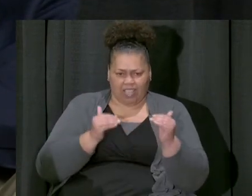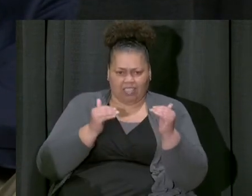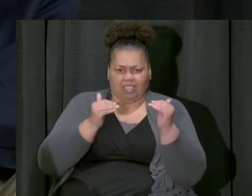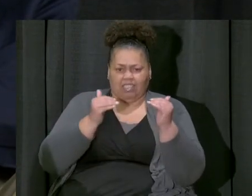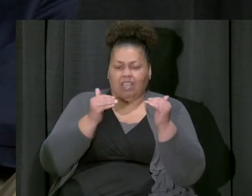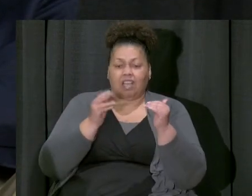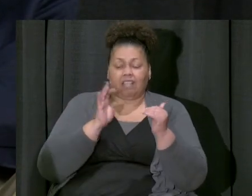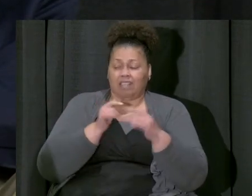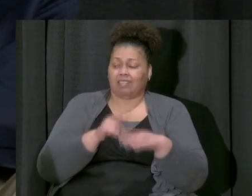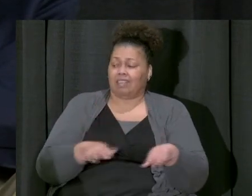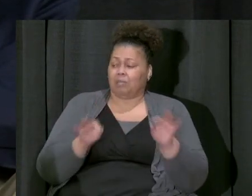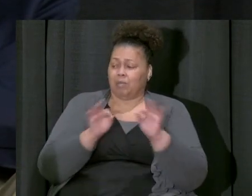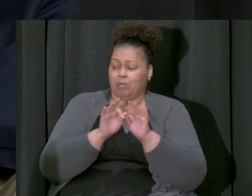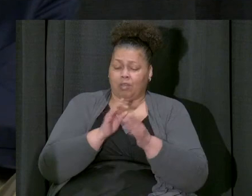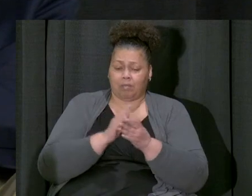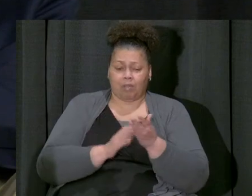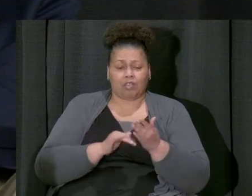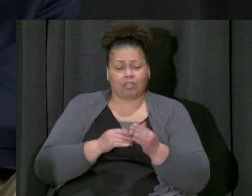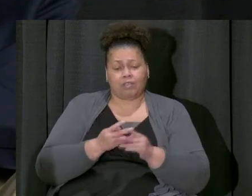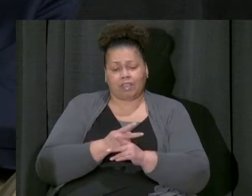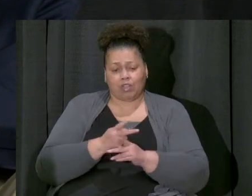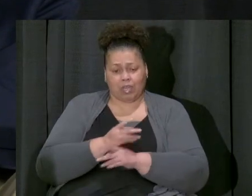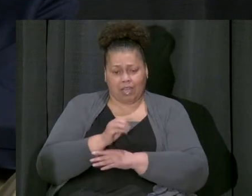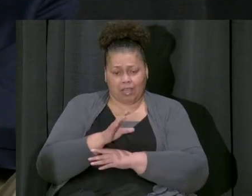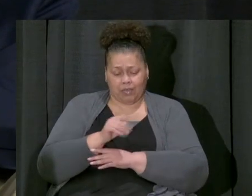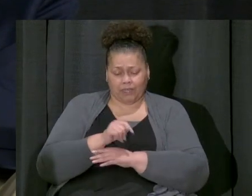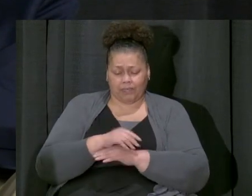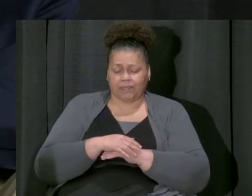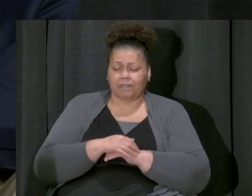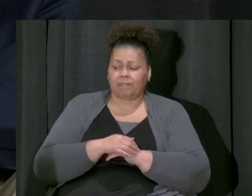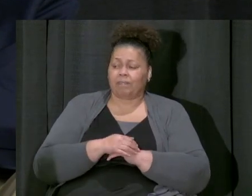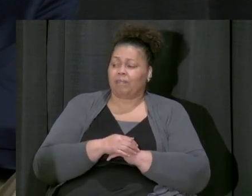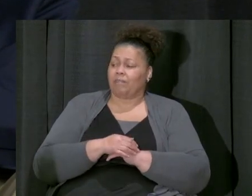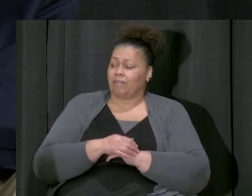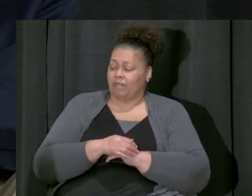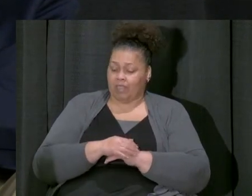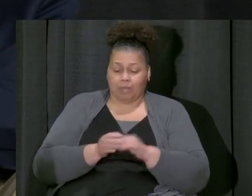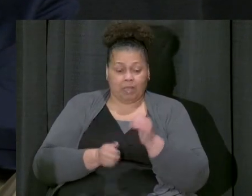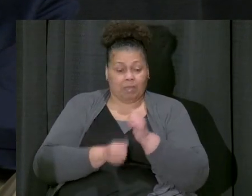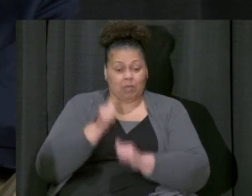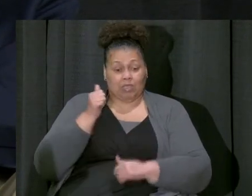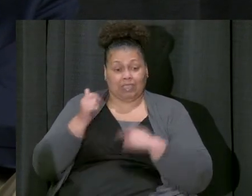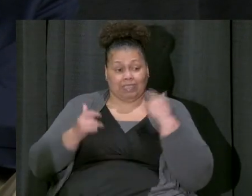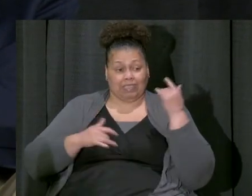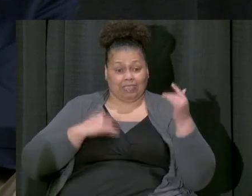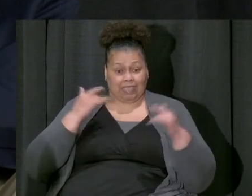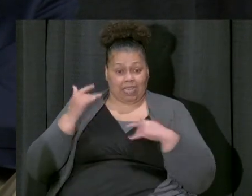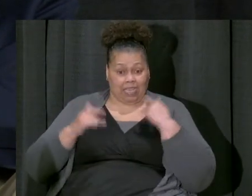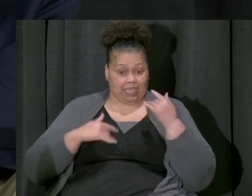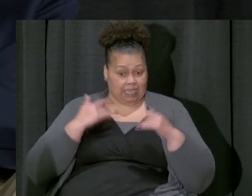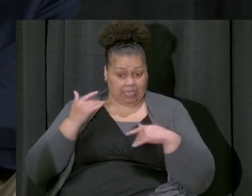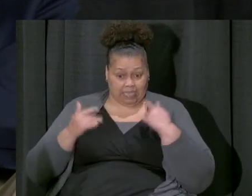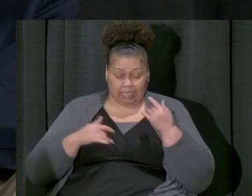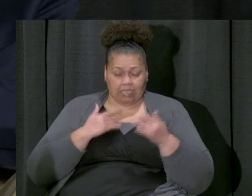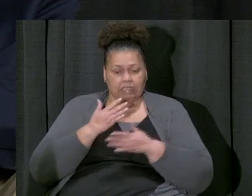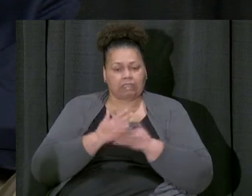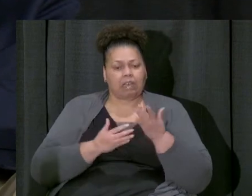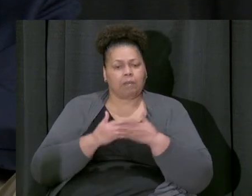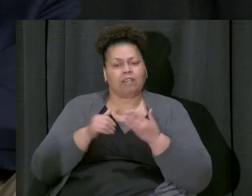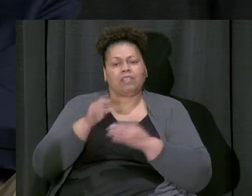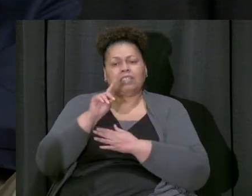important part is to figure it out. But the most exciting part is some of the